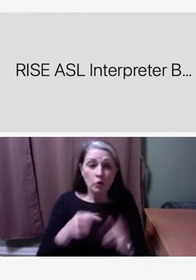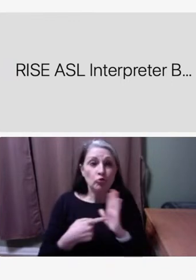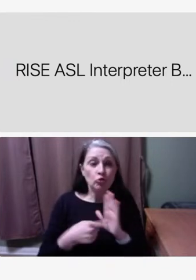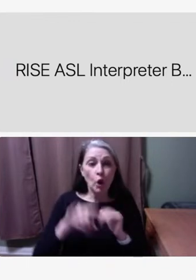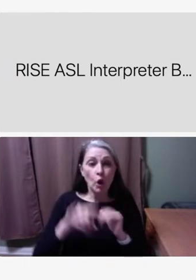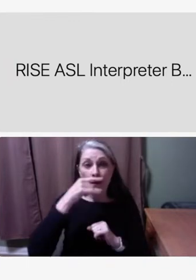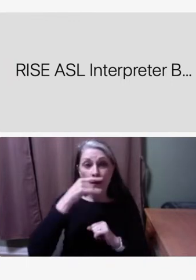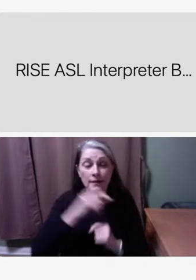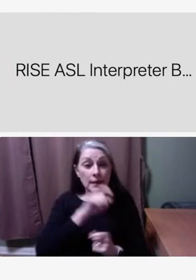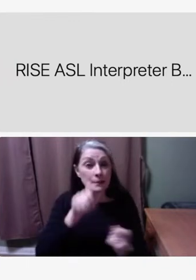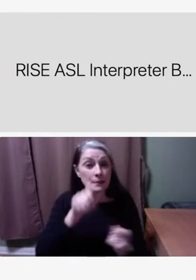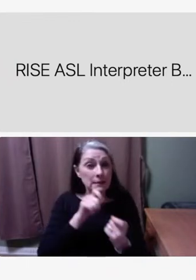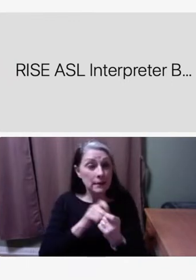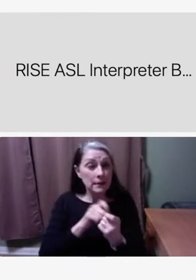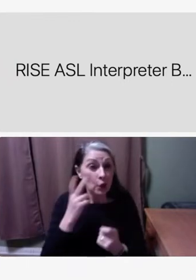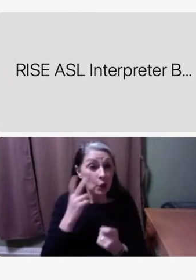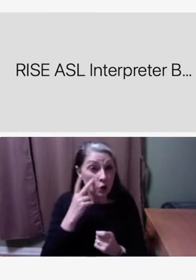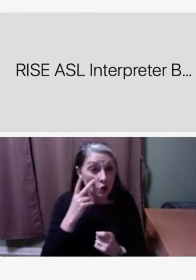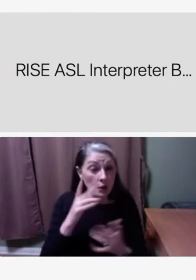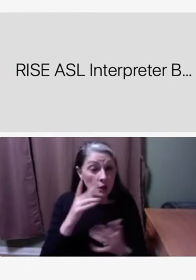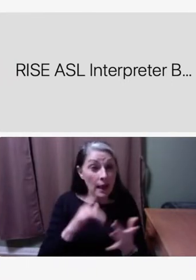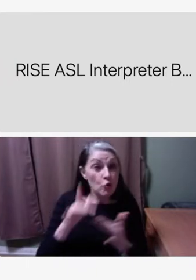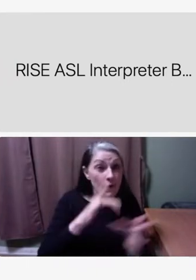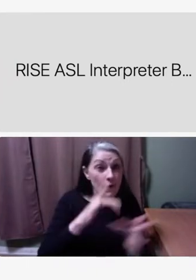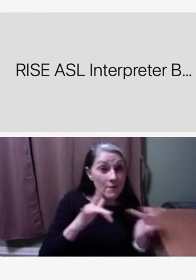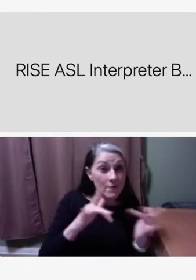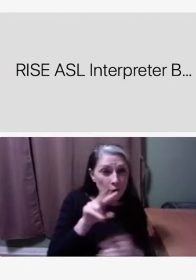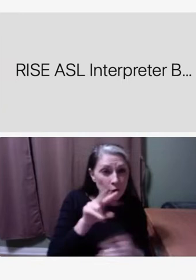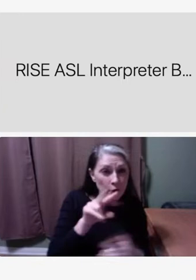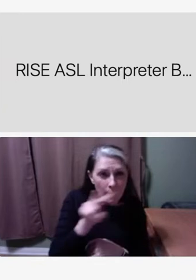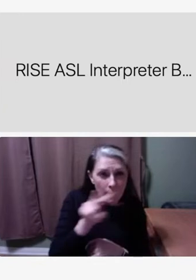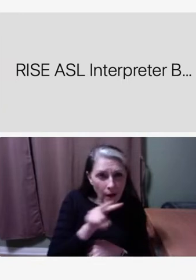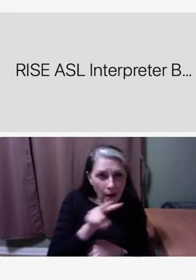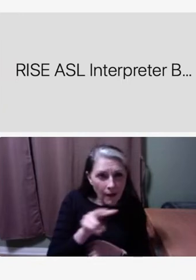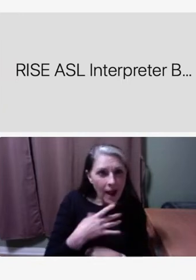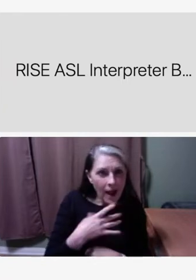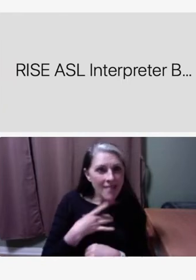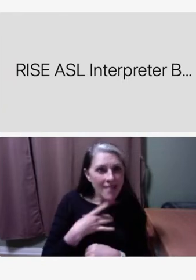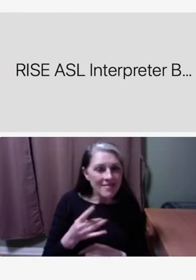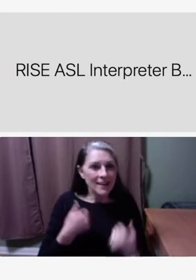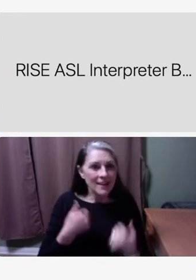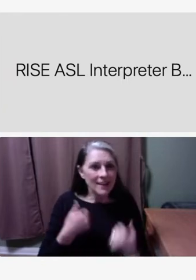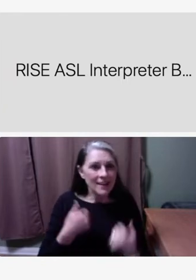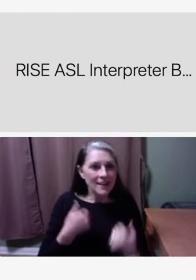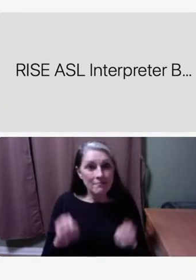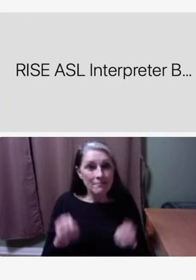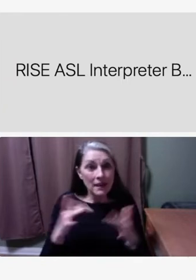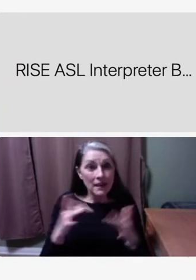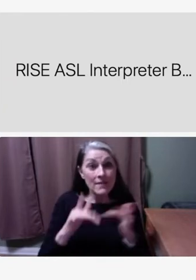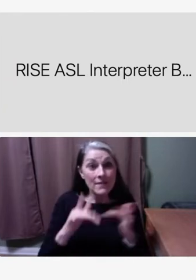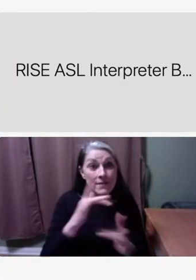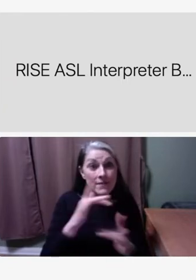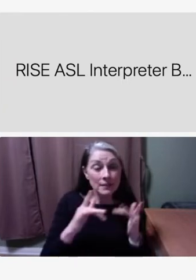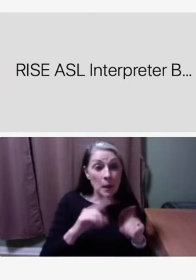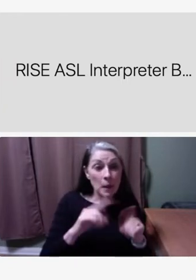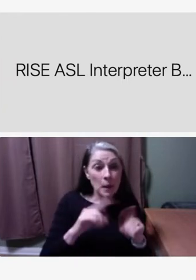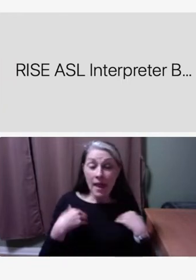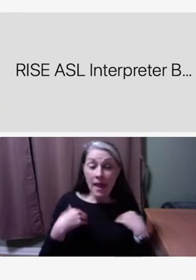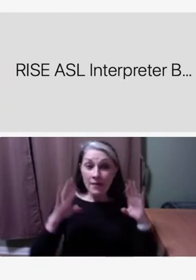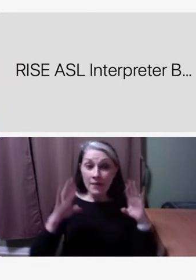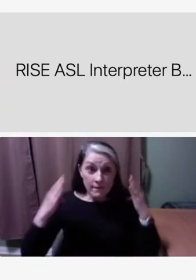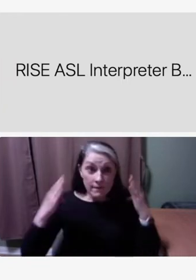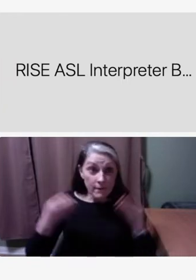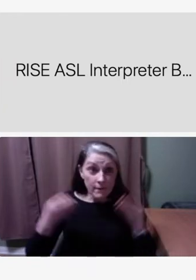was looking at your field trips, and I like the fact that you have a lot of field trips, but they all have a focus. I mean, you have, you're going to the